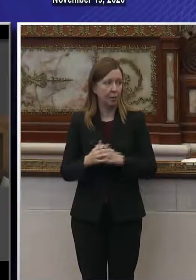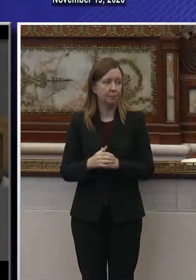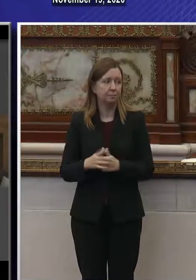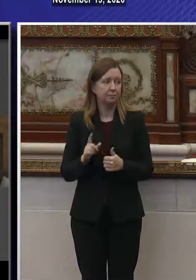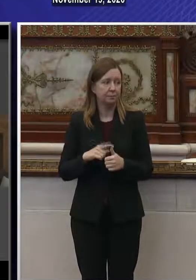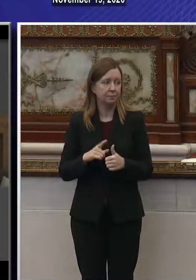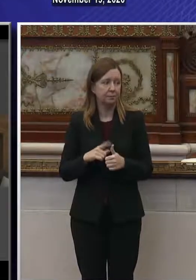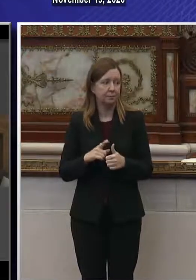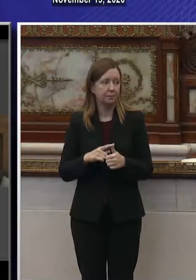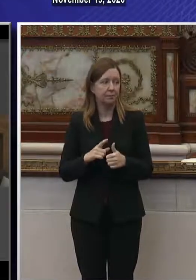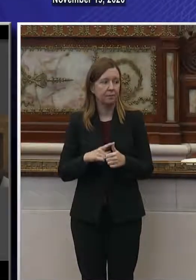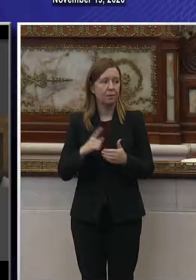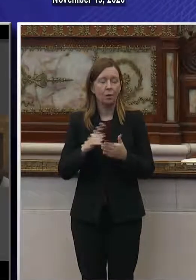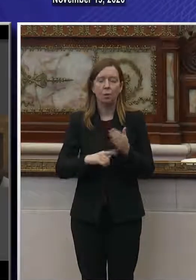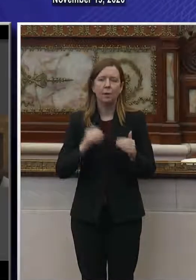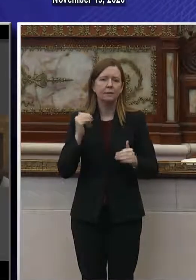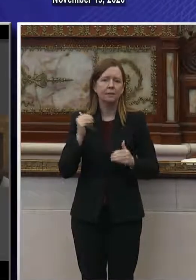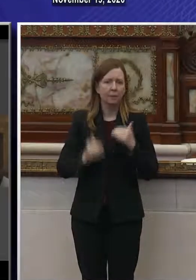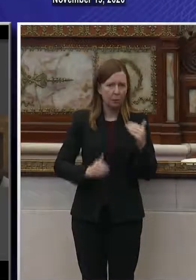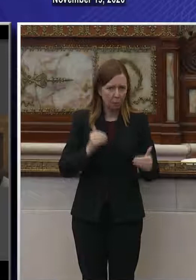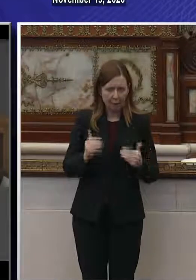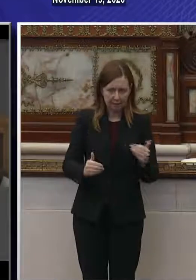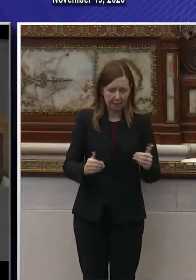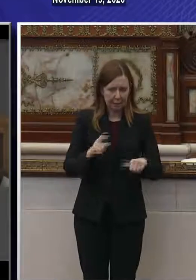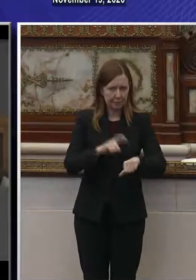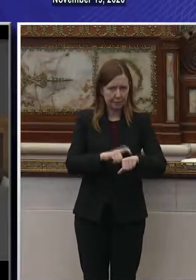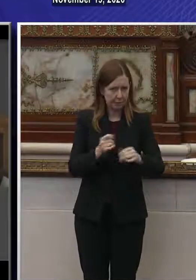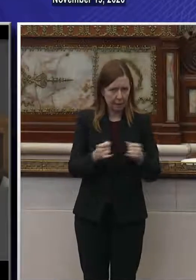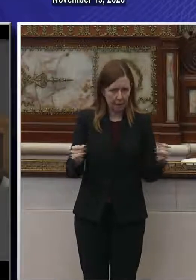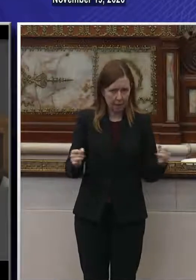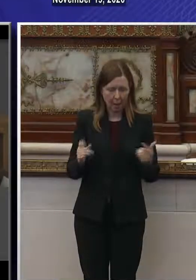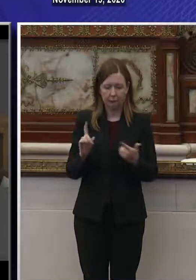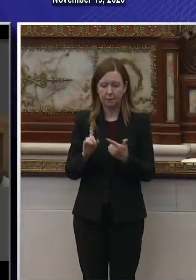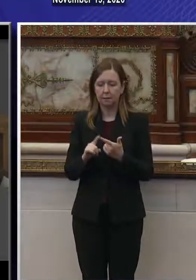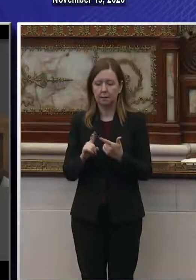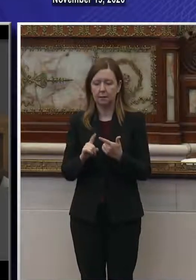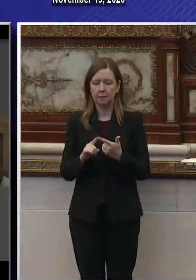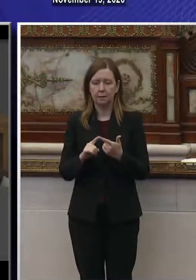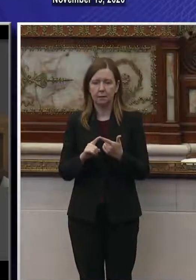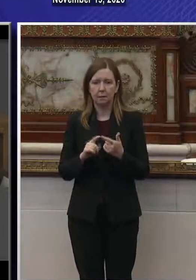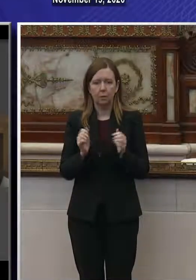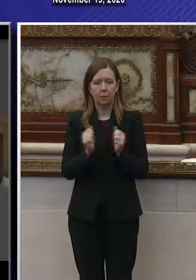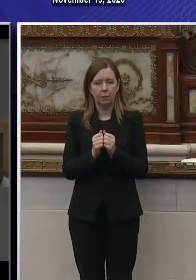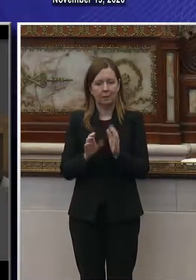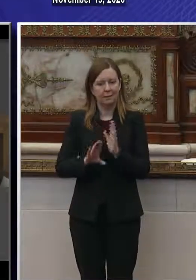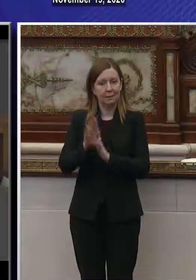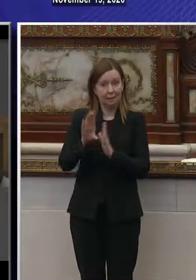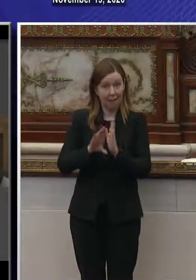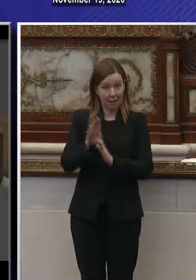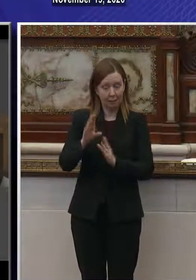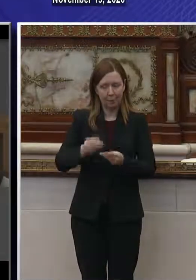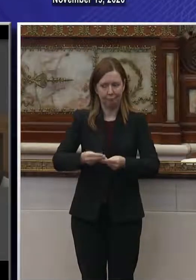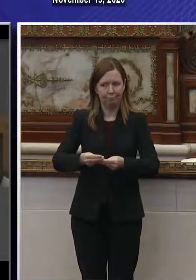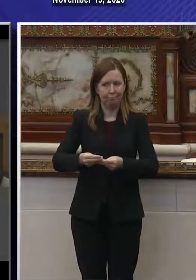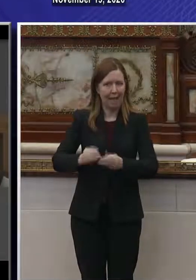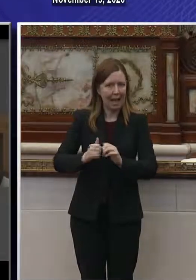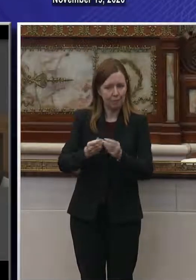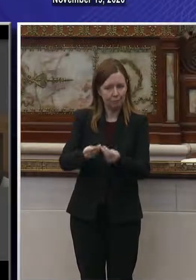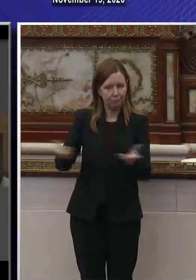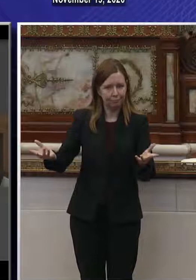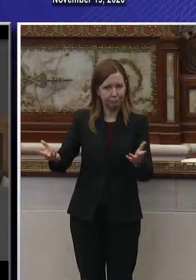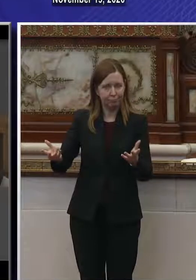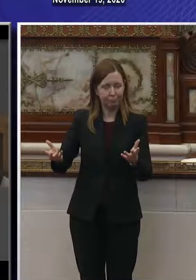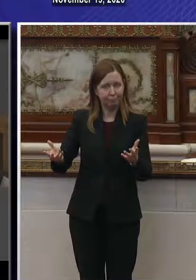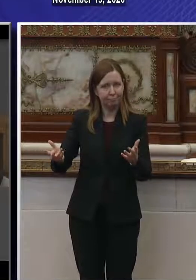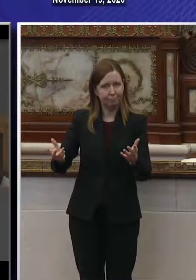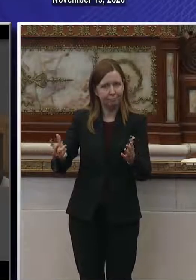One, what is the process, timeline, and associated with the development of distribution of